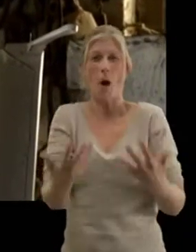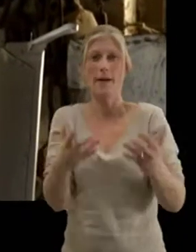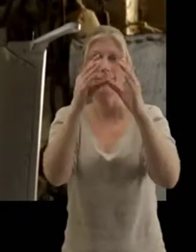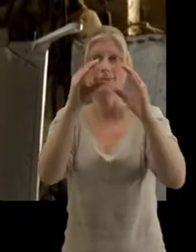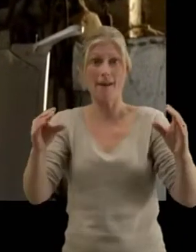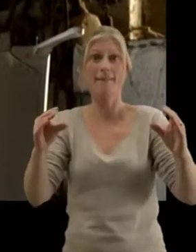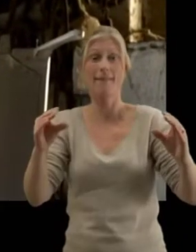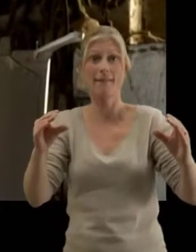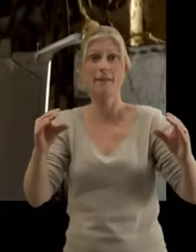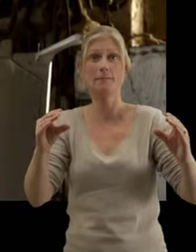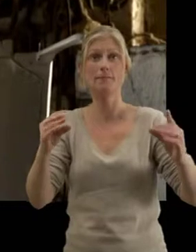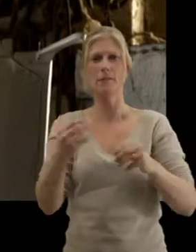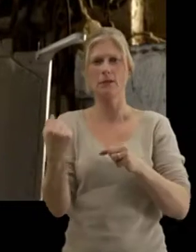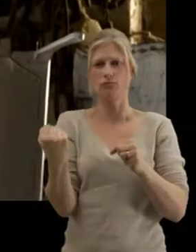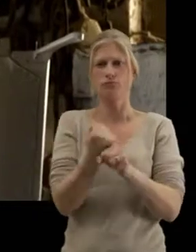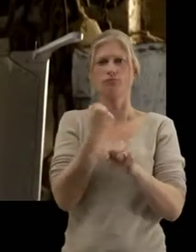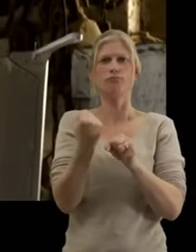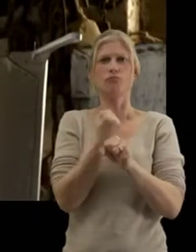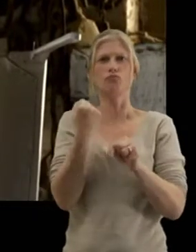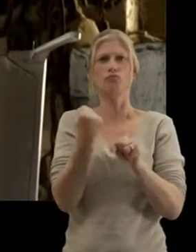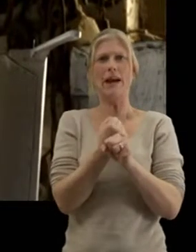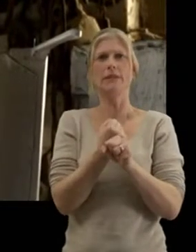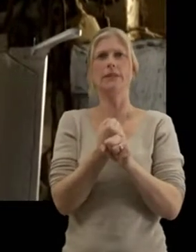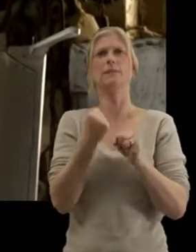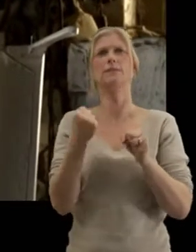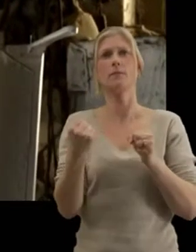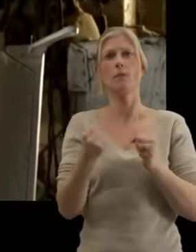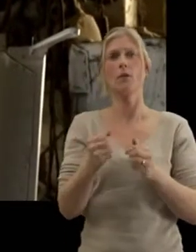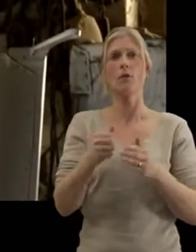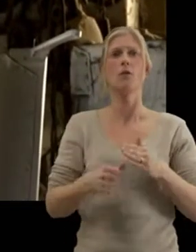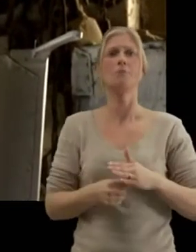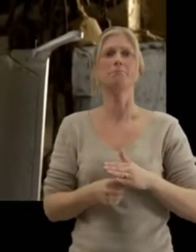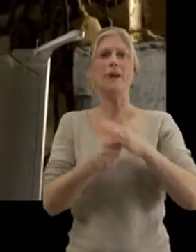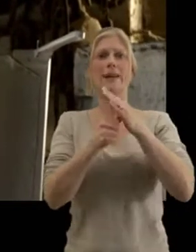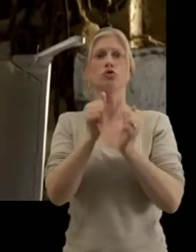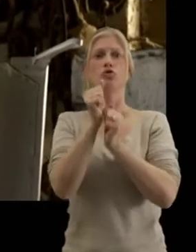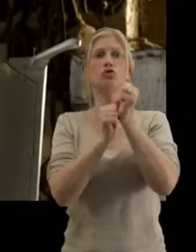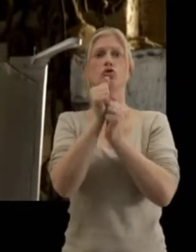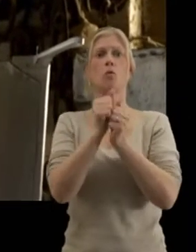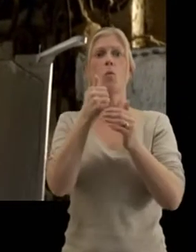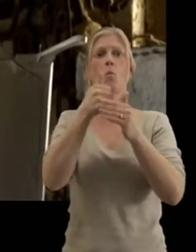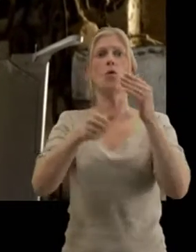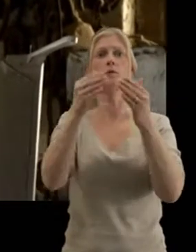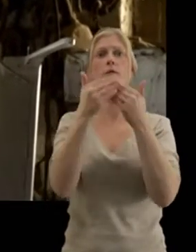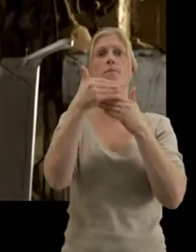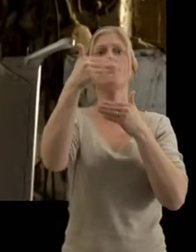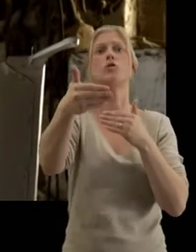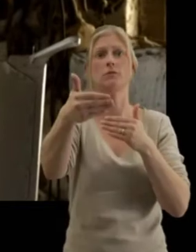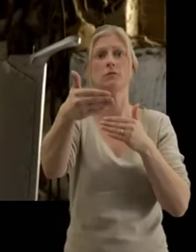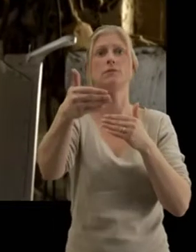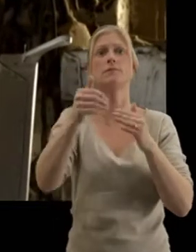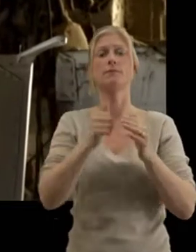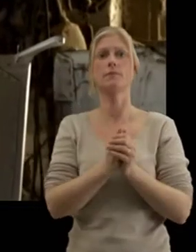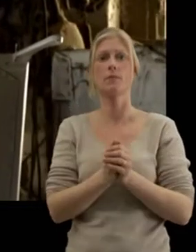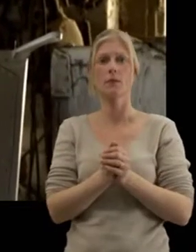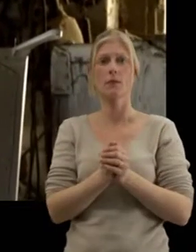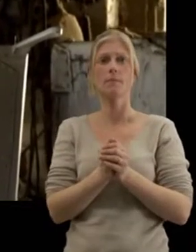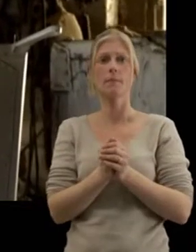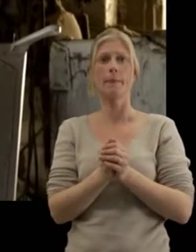sails, and repairing one of the shear ends, which is a main structural timber at the front of the mill. We are